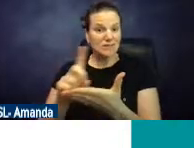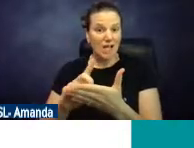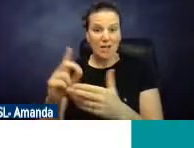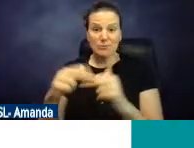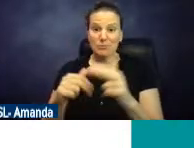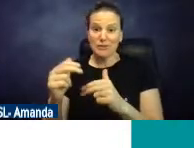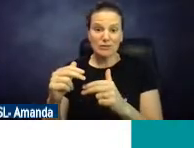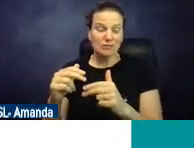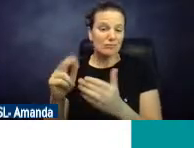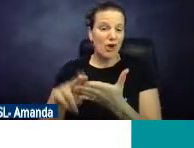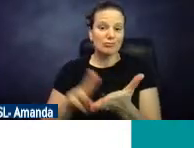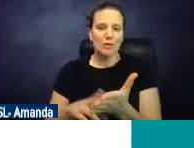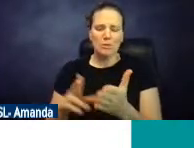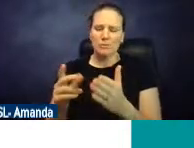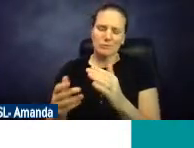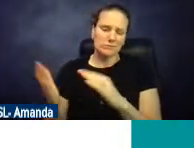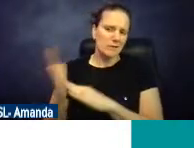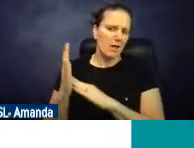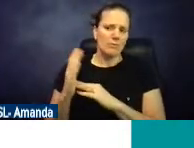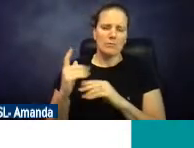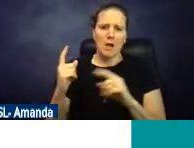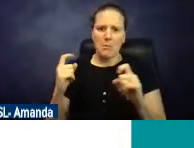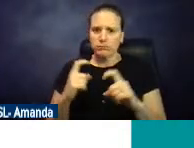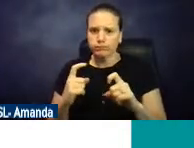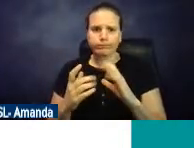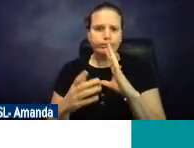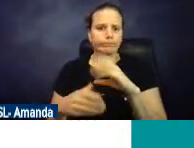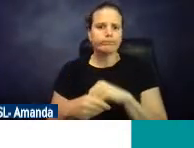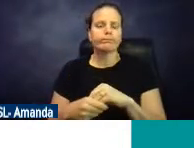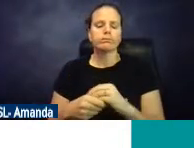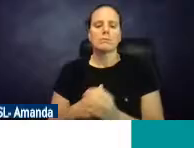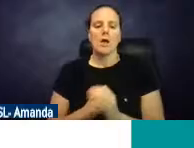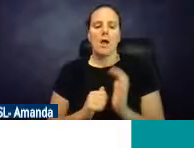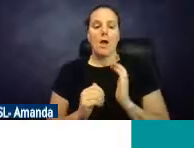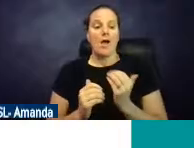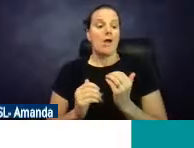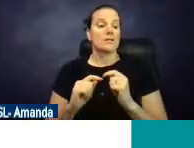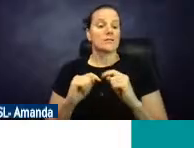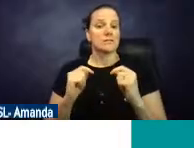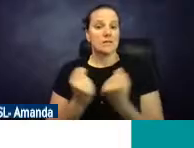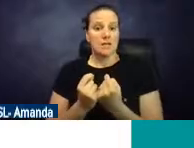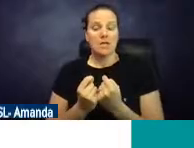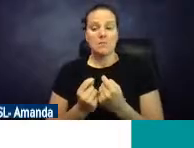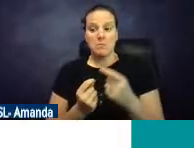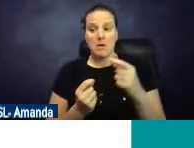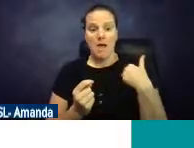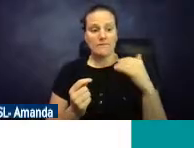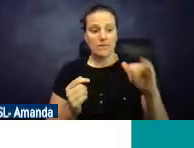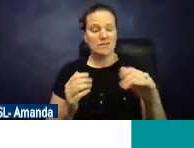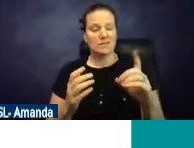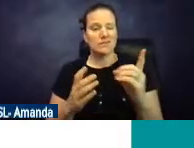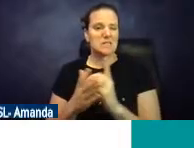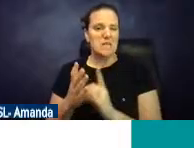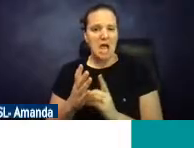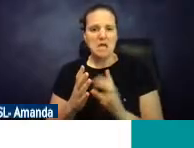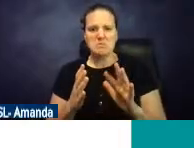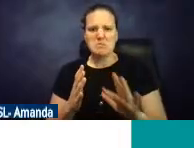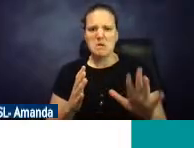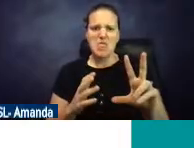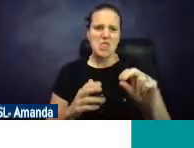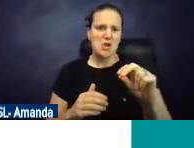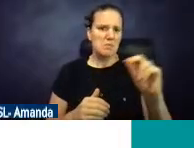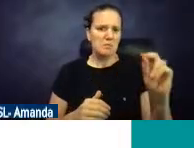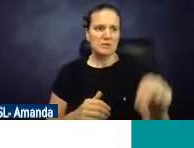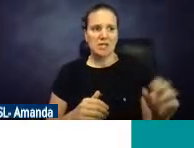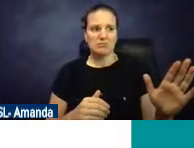complicated parts. So our team is taking this design to approximately 30%